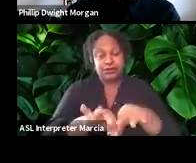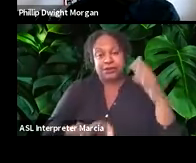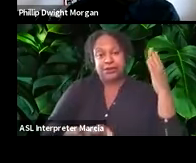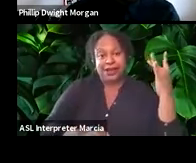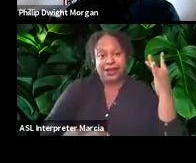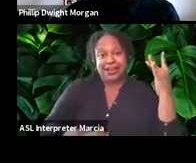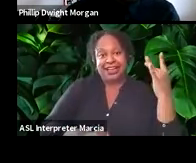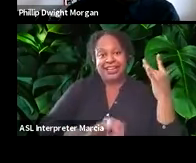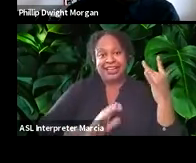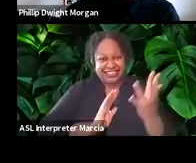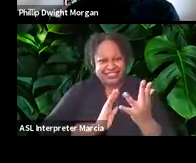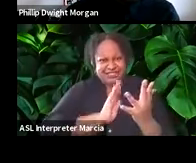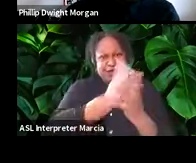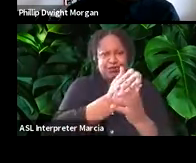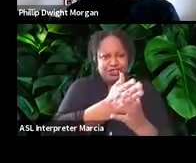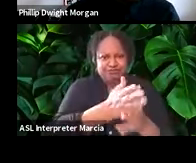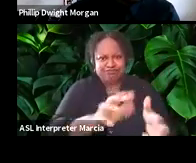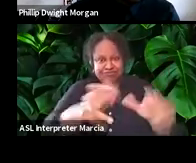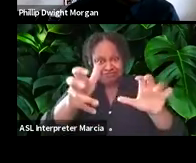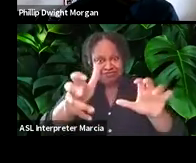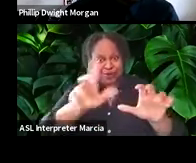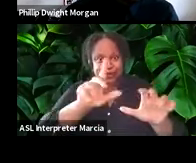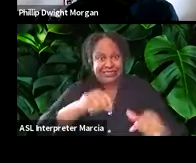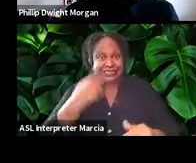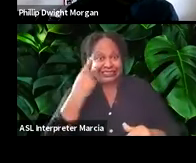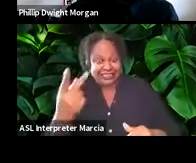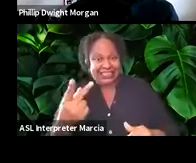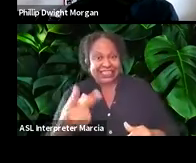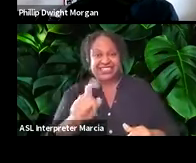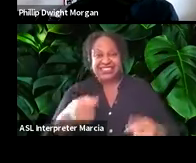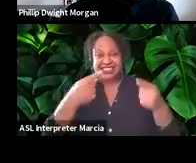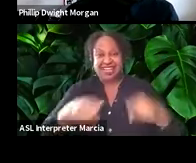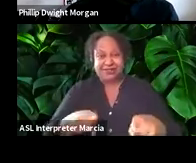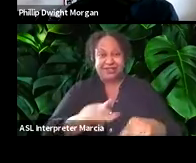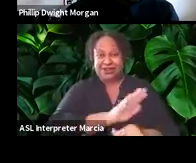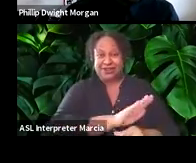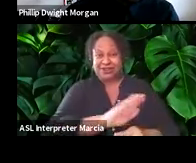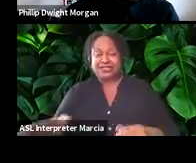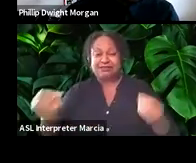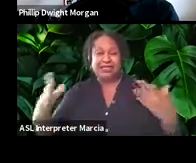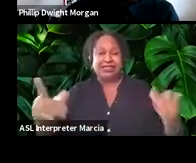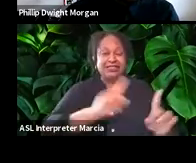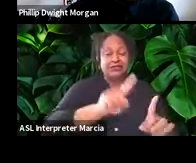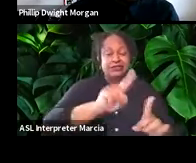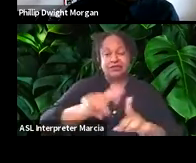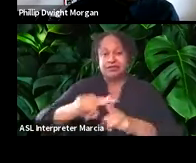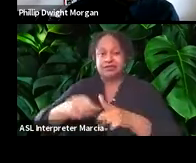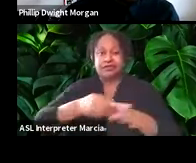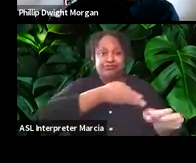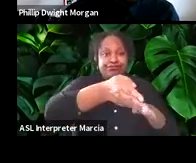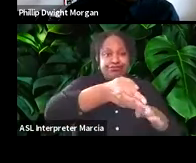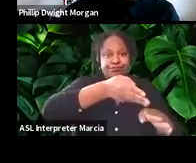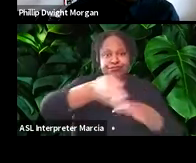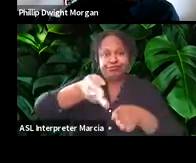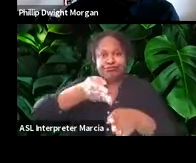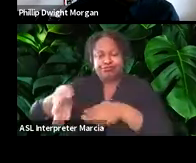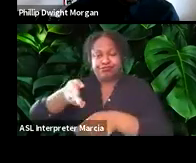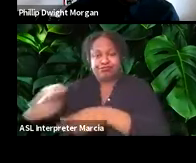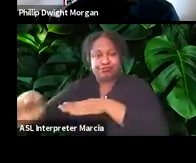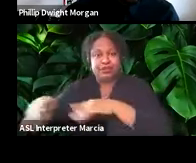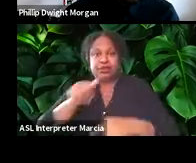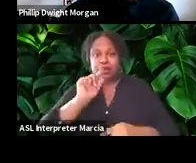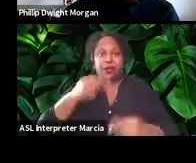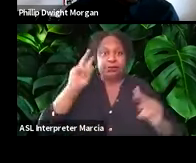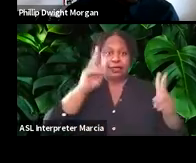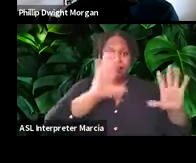all know that we need to see needs to happen across so many different playing fields. It's not just